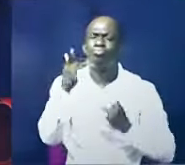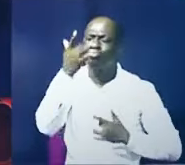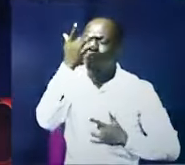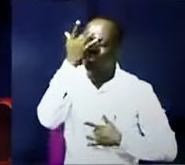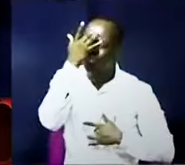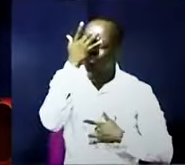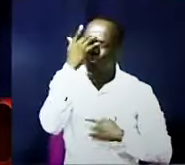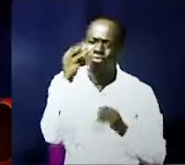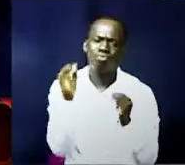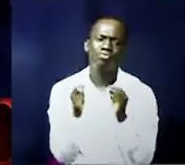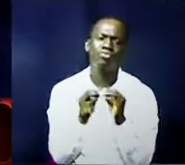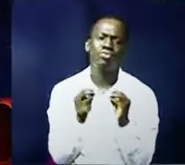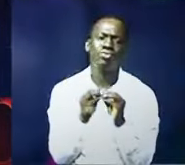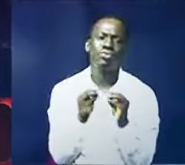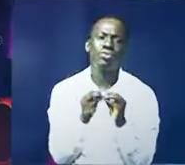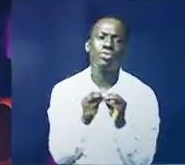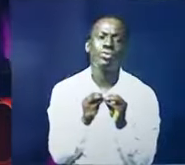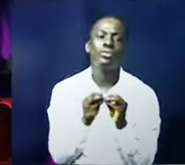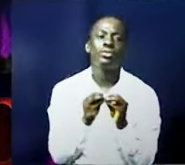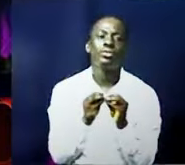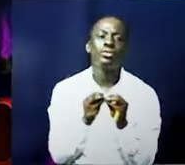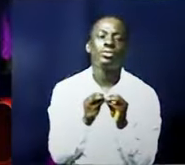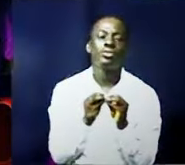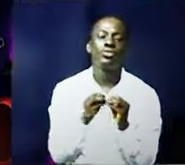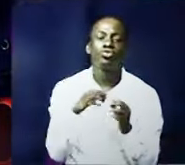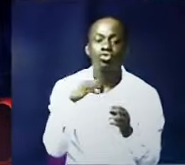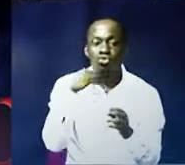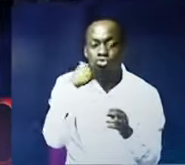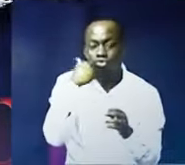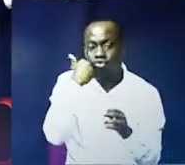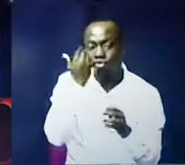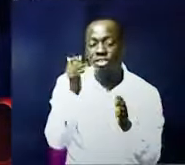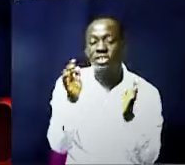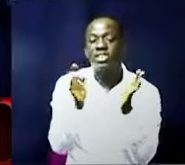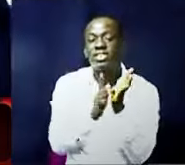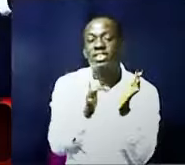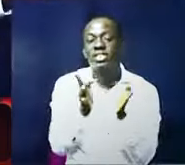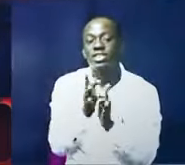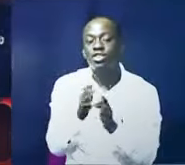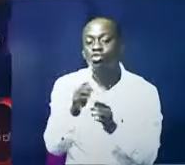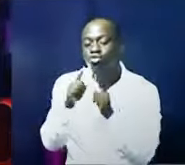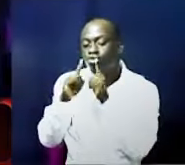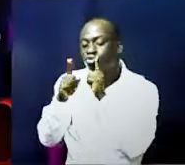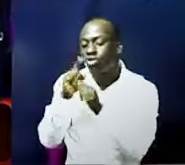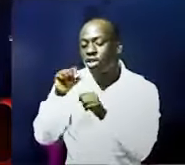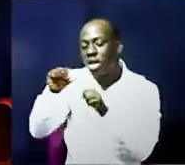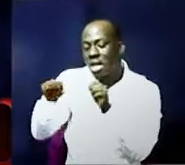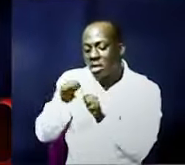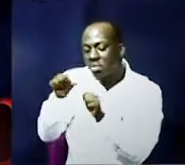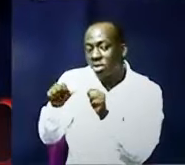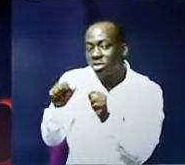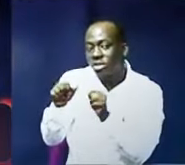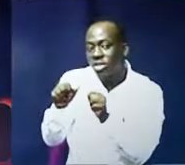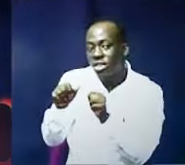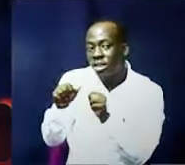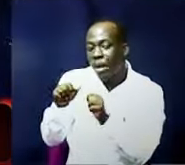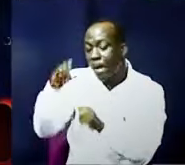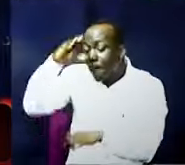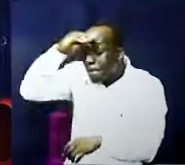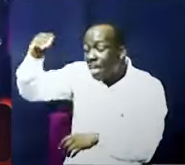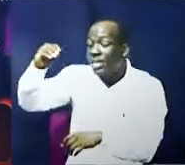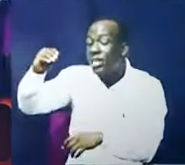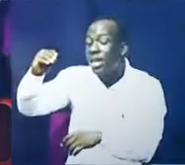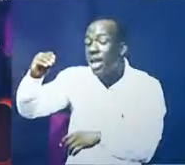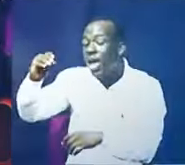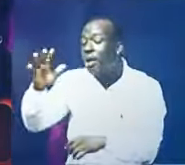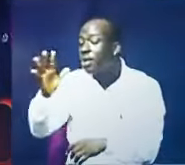afweda ho na entemara okane ho asem etrelo. So he went to her, took her hand, and helped